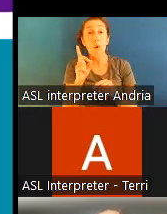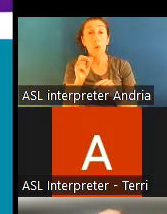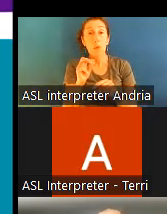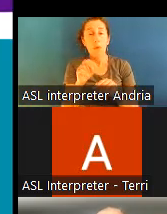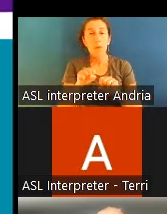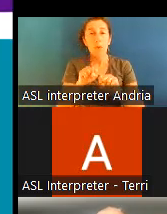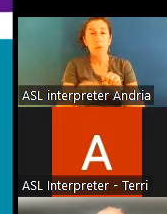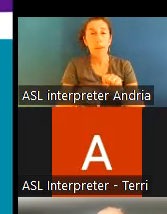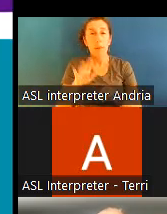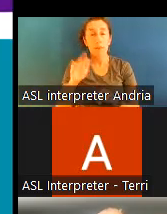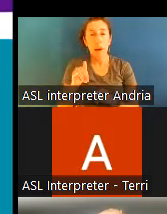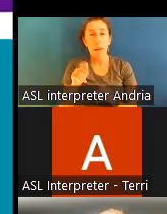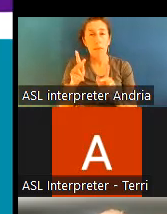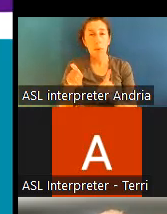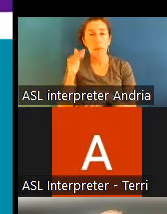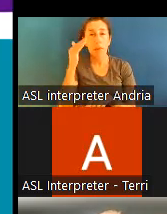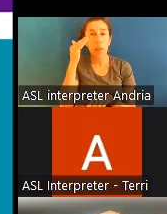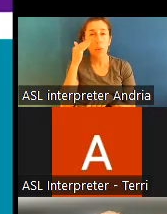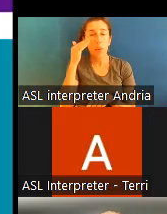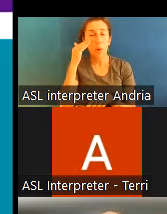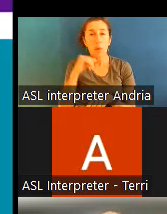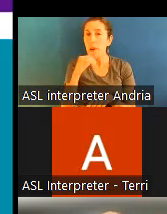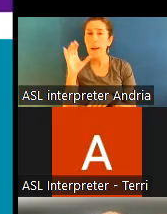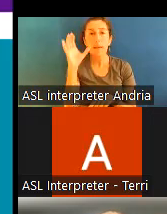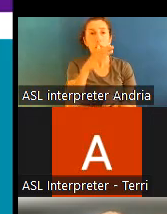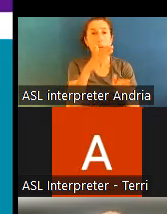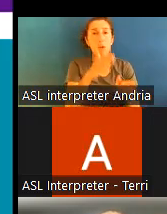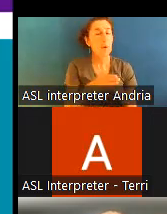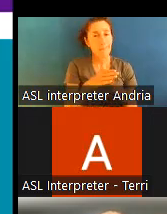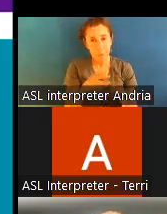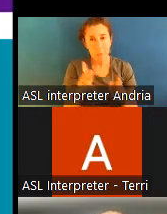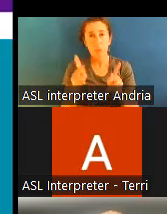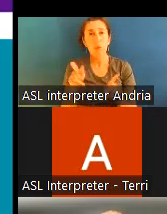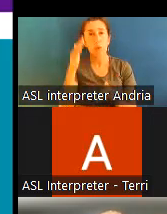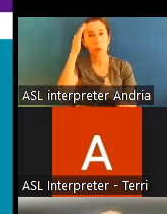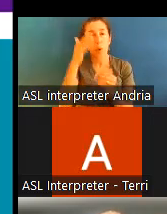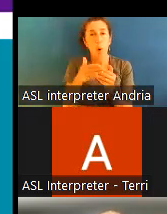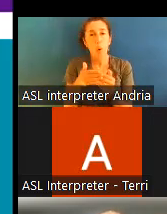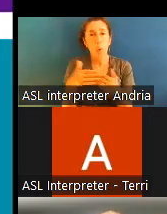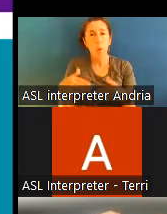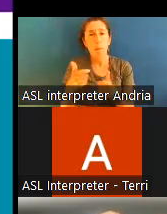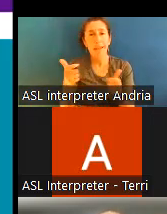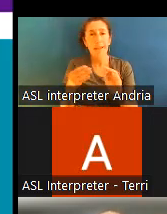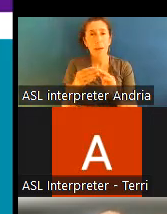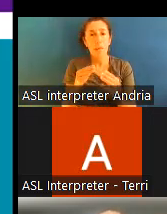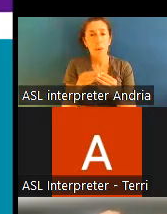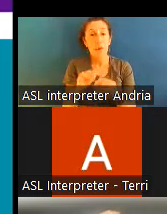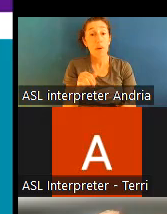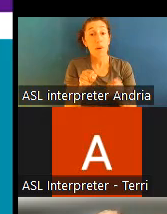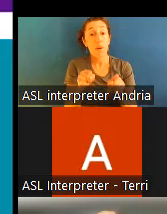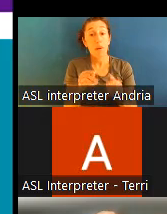raped by somebody that they knew. Of these, 45.4% of female rape victims